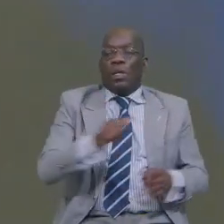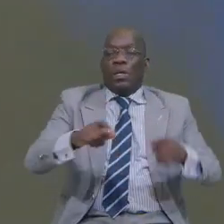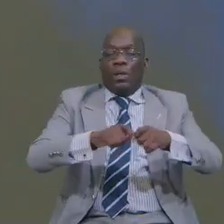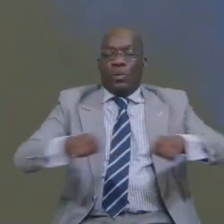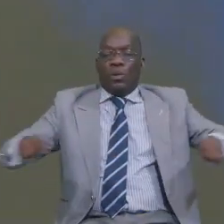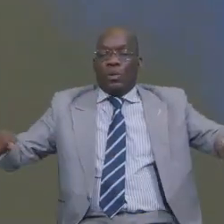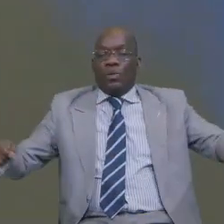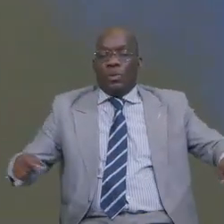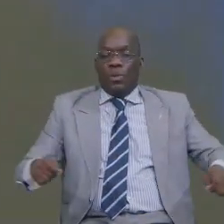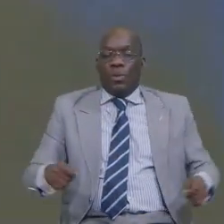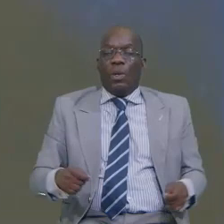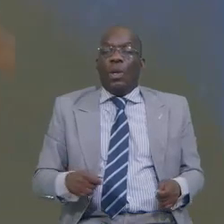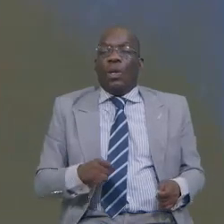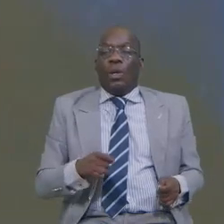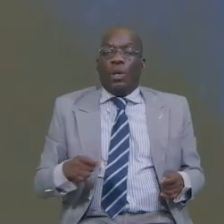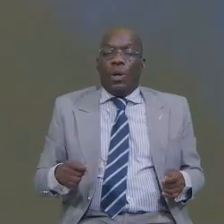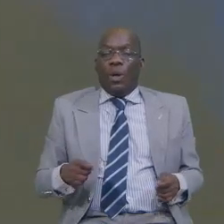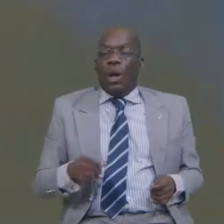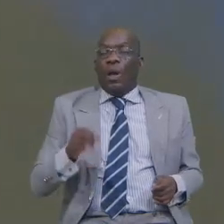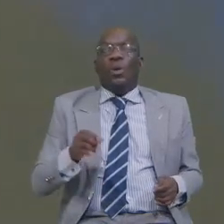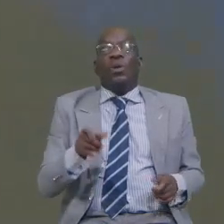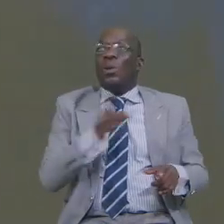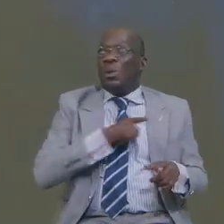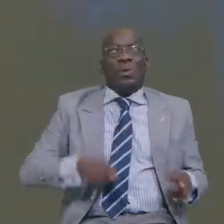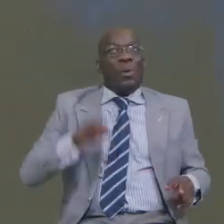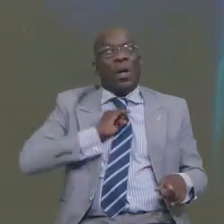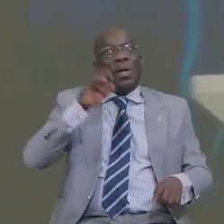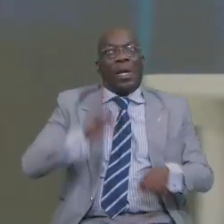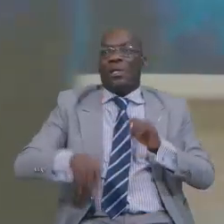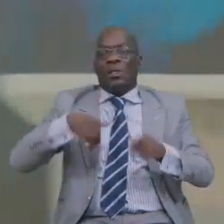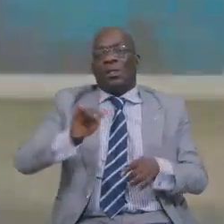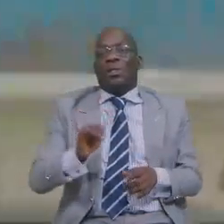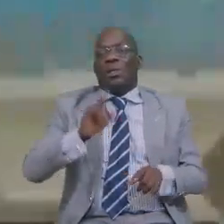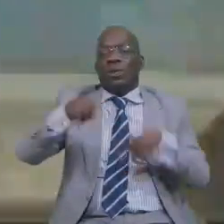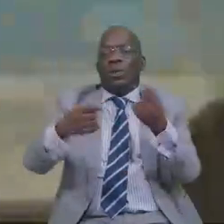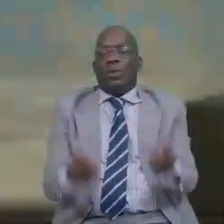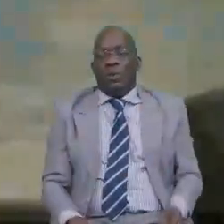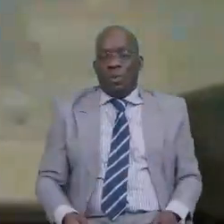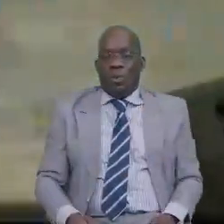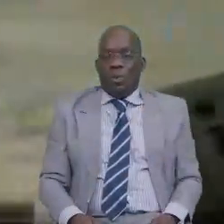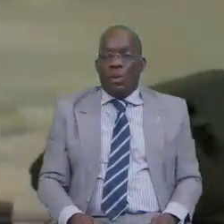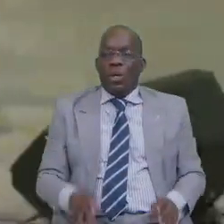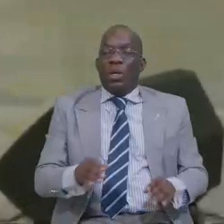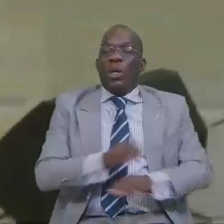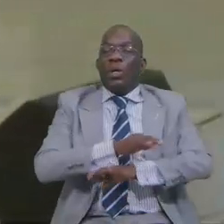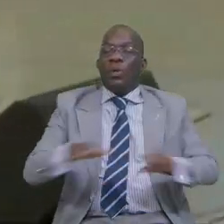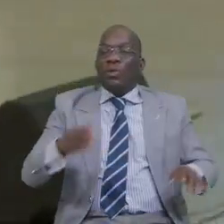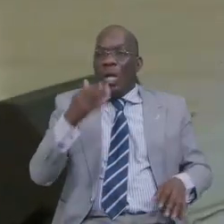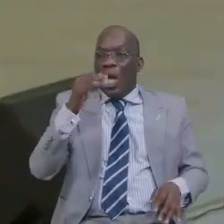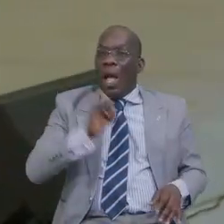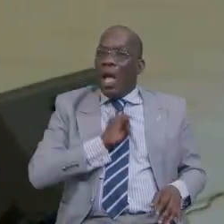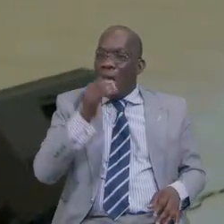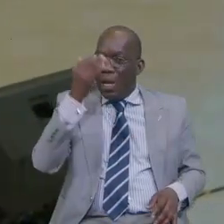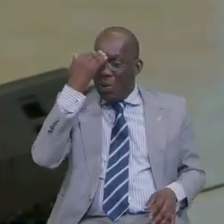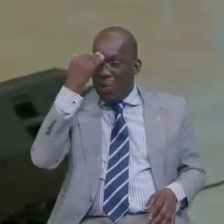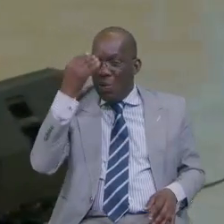blood. All the same, Lord, I cannot. And the Lord said, don't I know Aaron? I could have